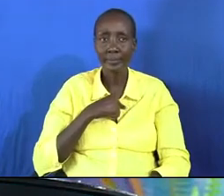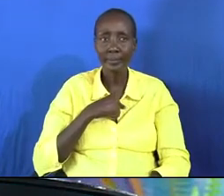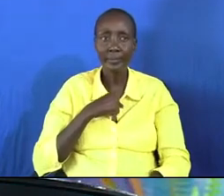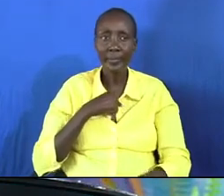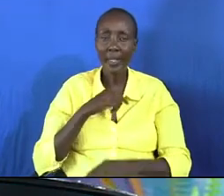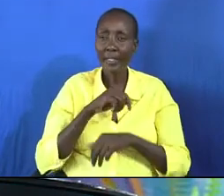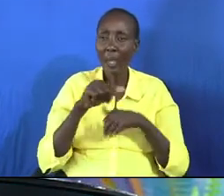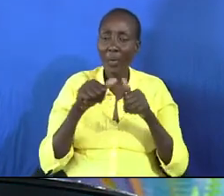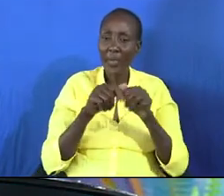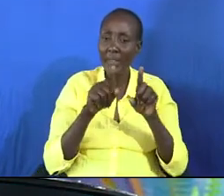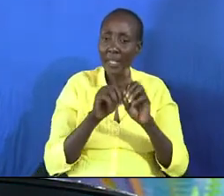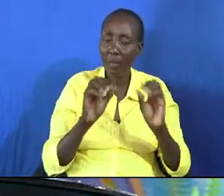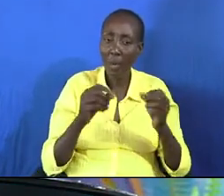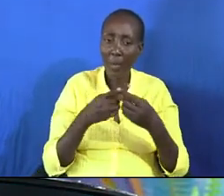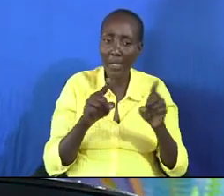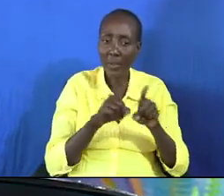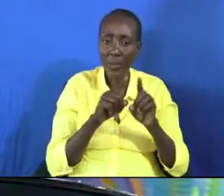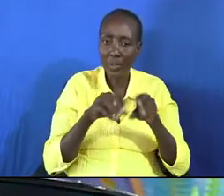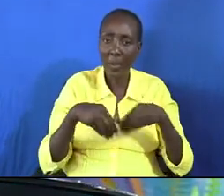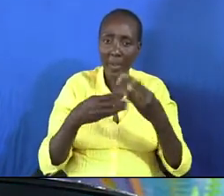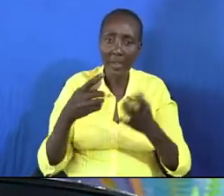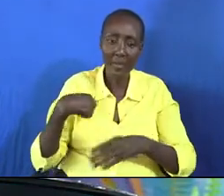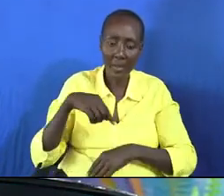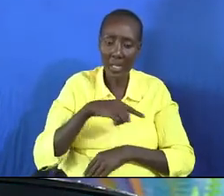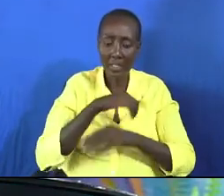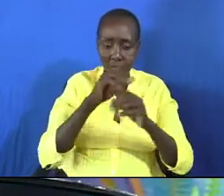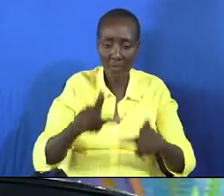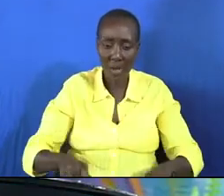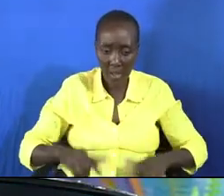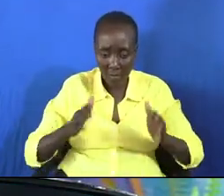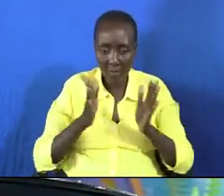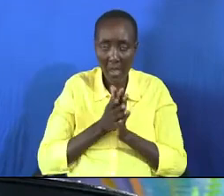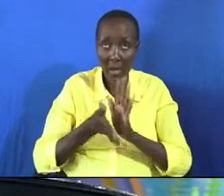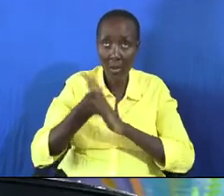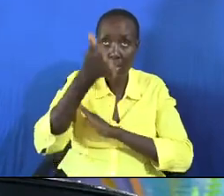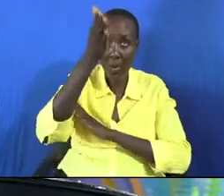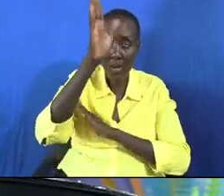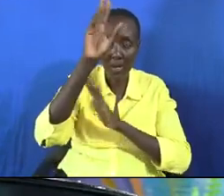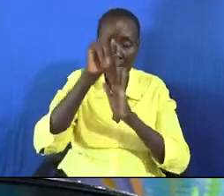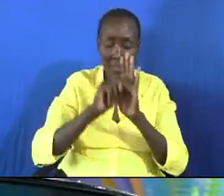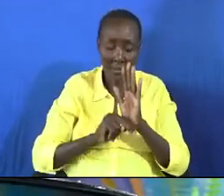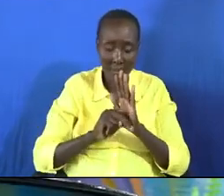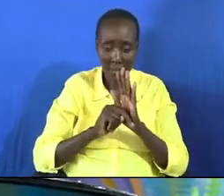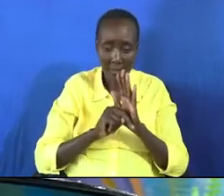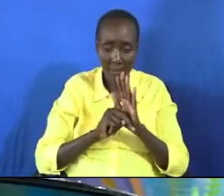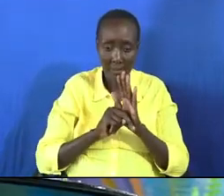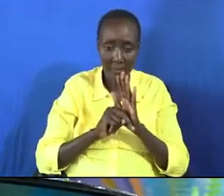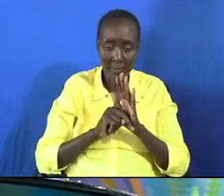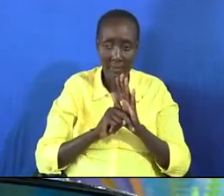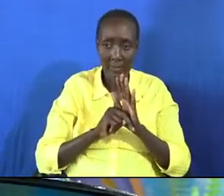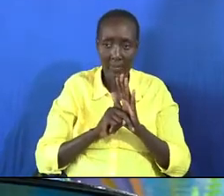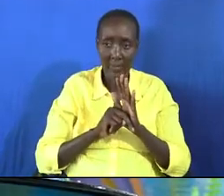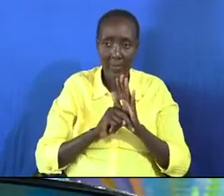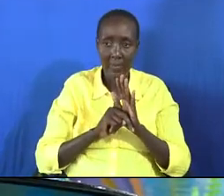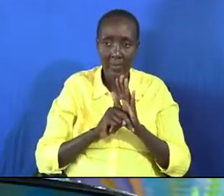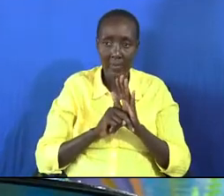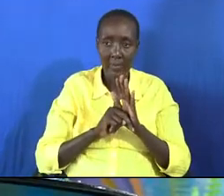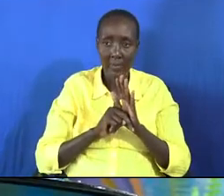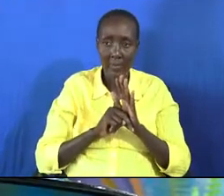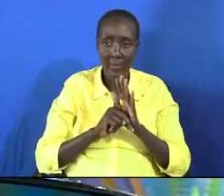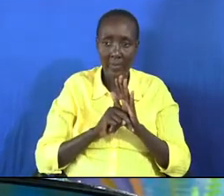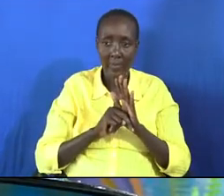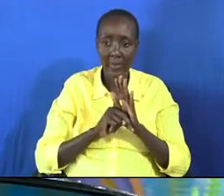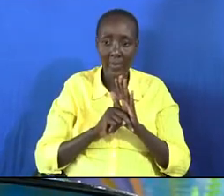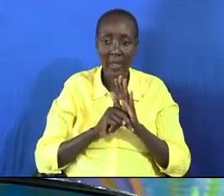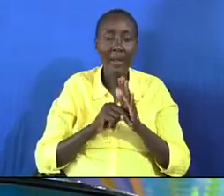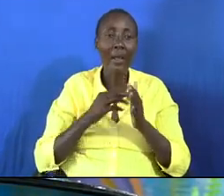about those things, he has also given us for life and godliness. And godliness, to me, I